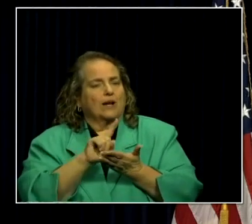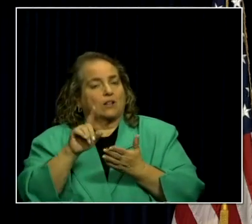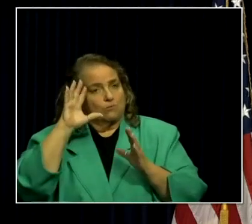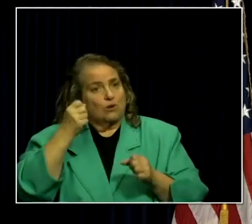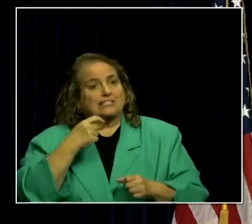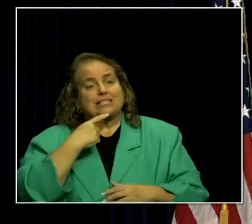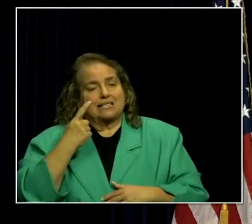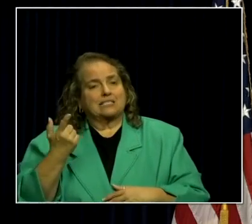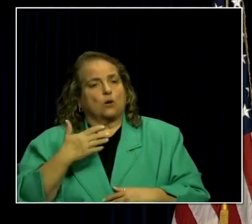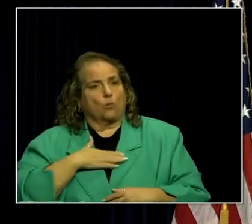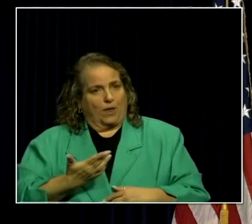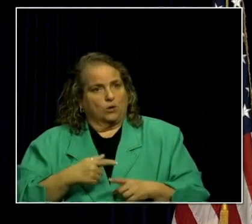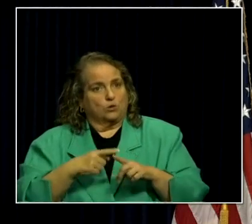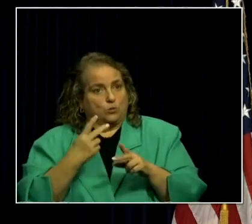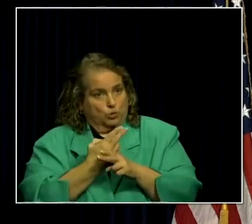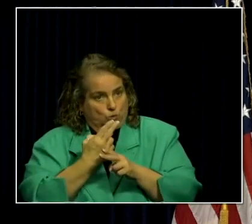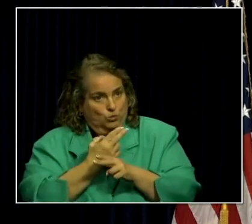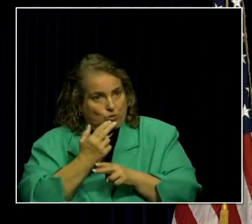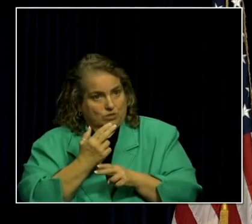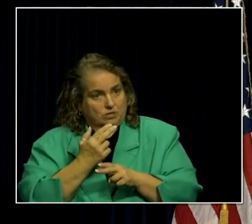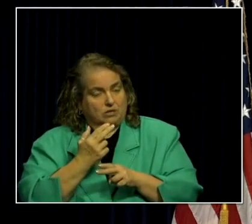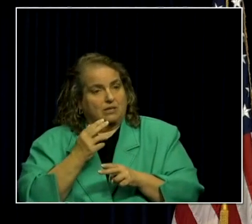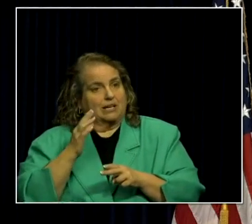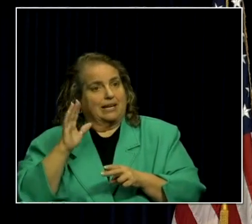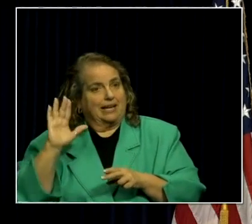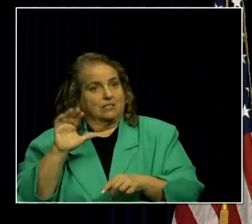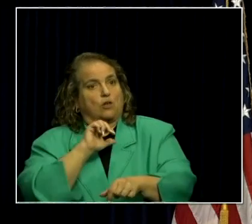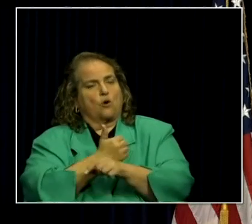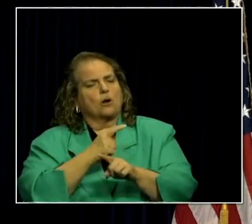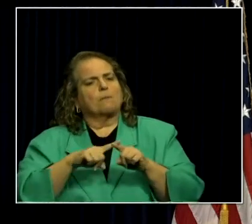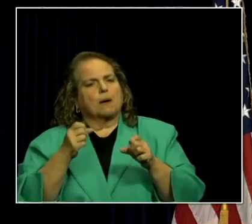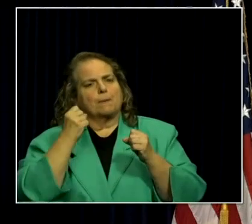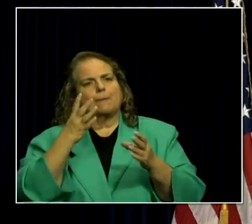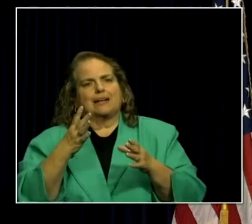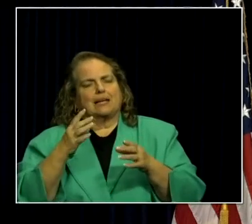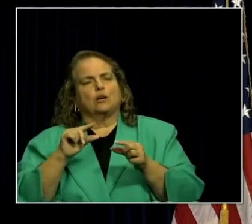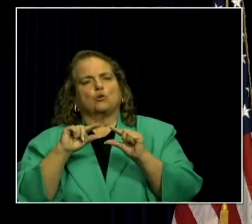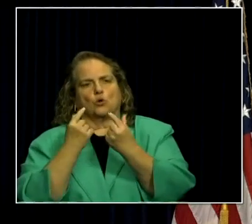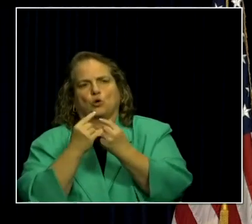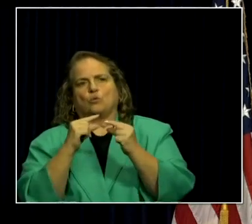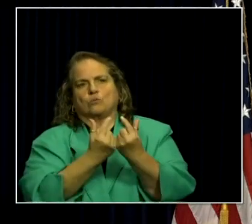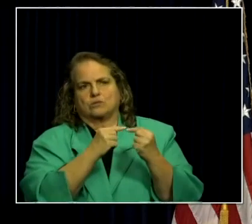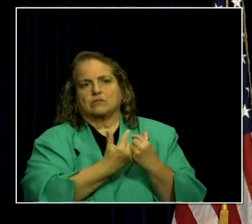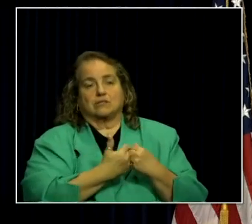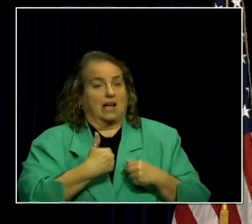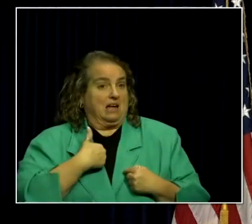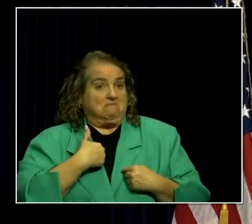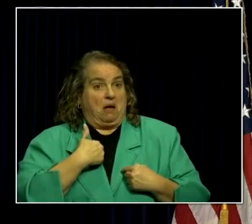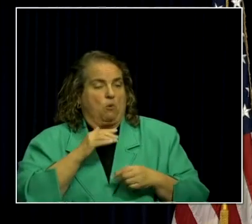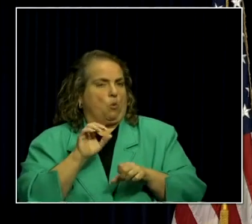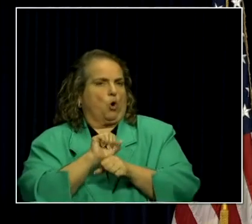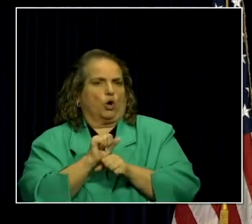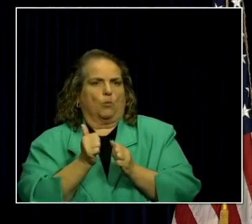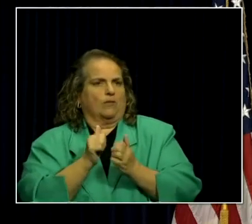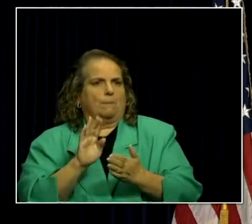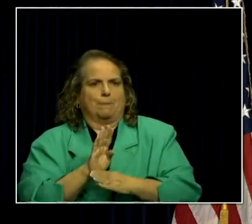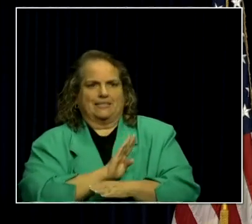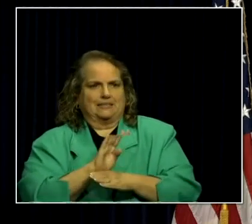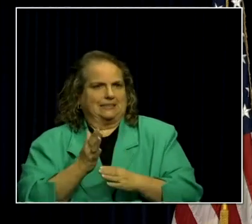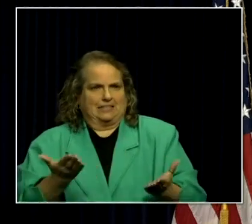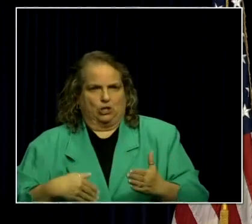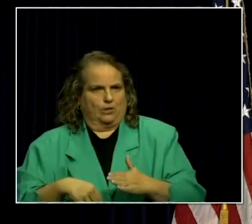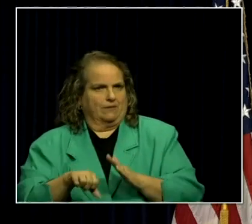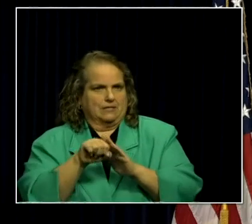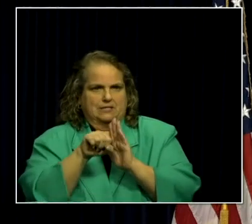gotten right now cooperation from various groups. Me, I'm working with businesses here in the state.